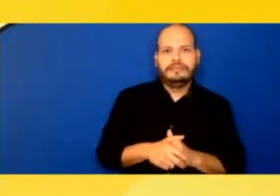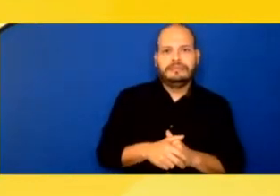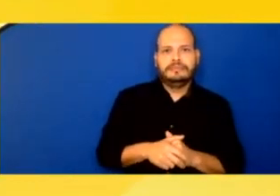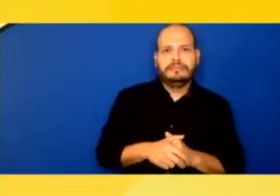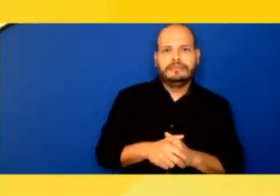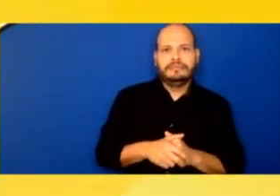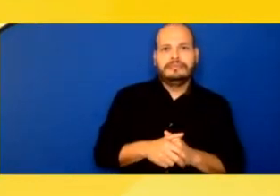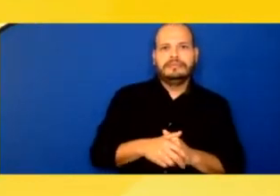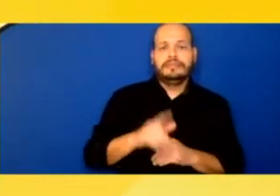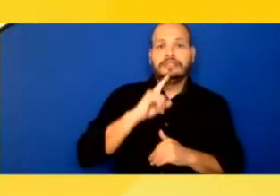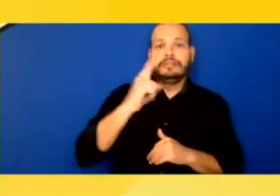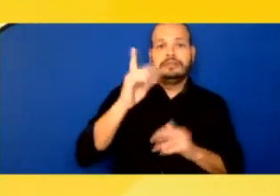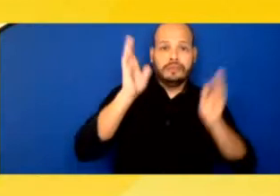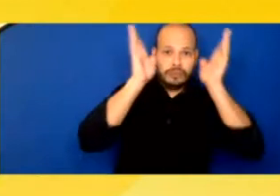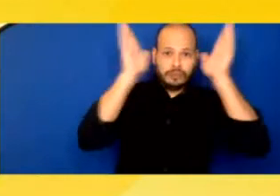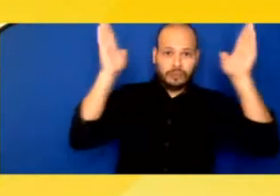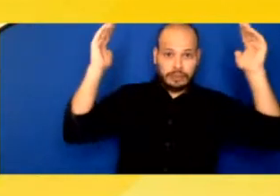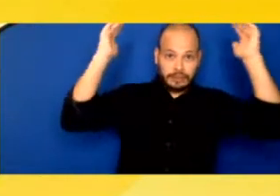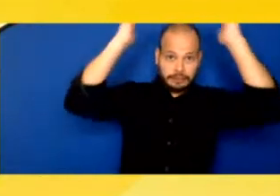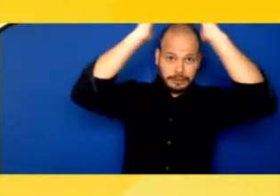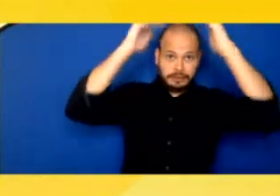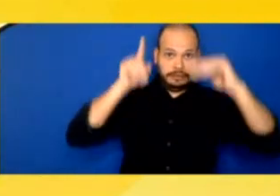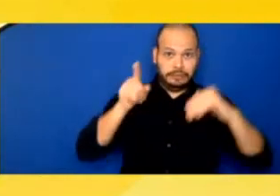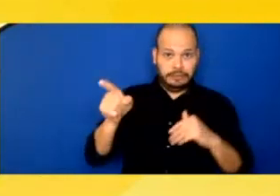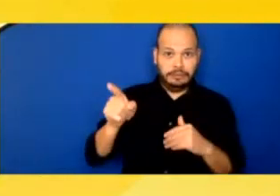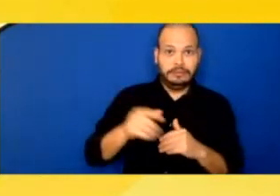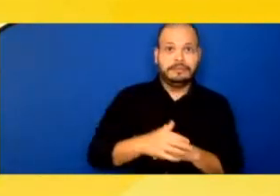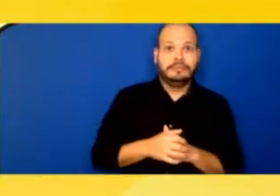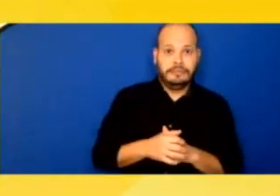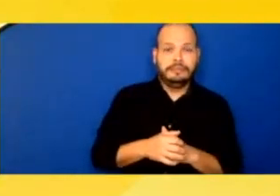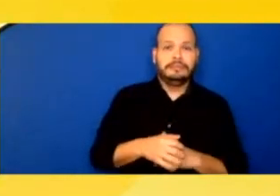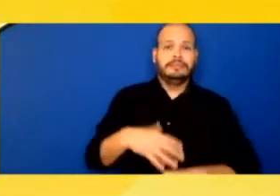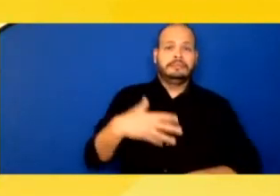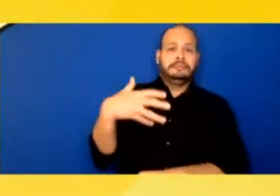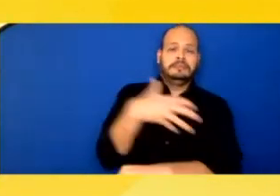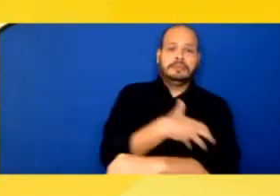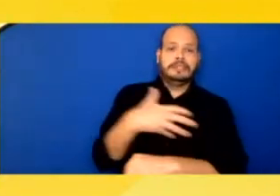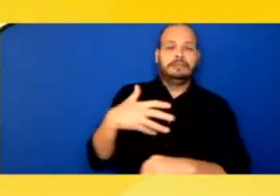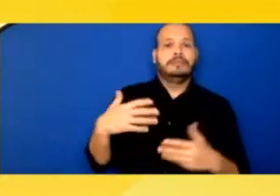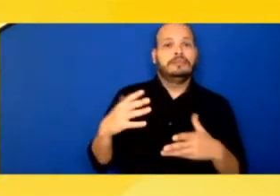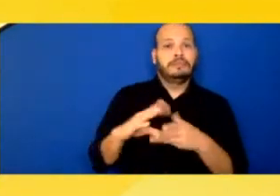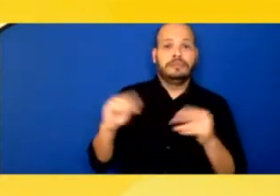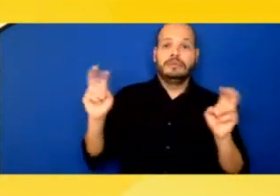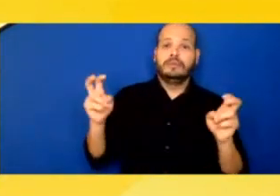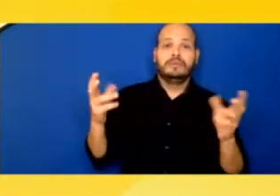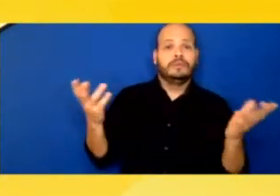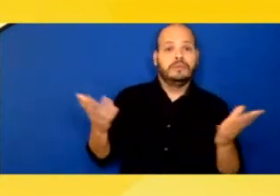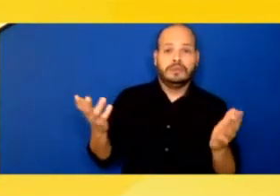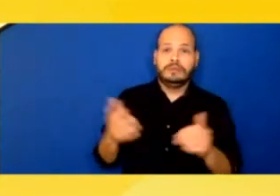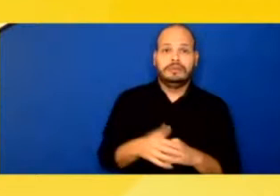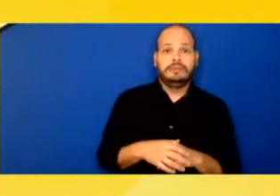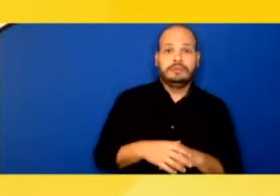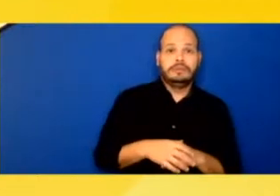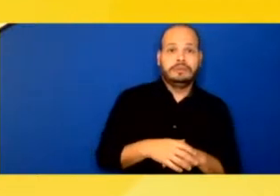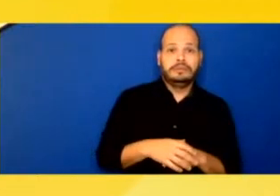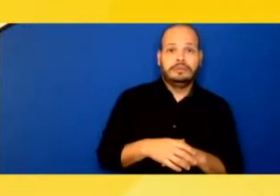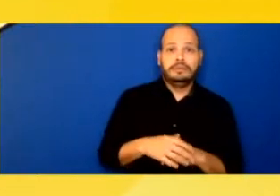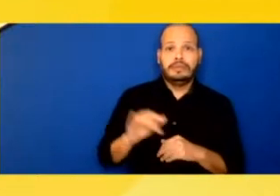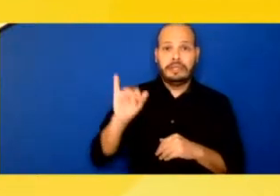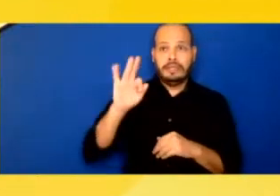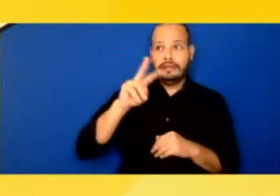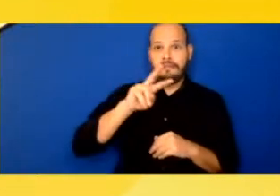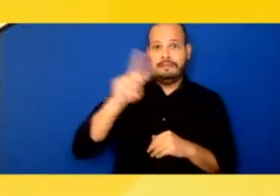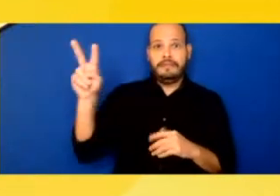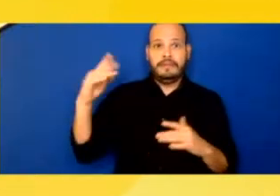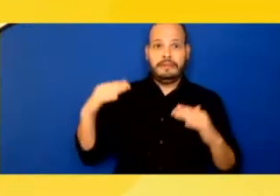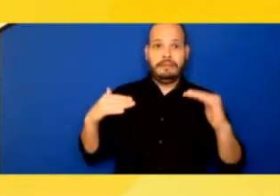injustice, you have chosen the side of the oppressor. If an elephant has its foot